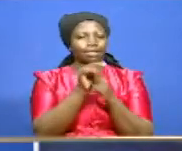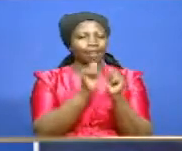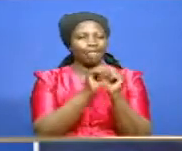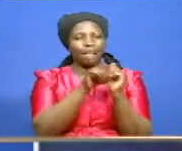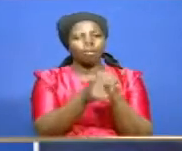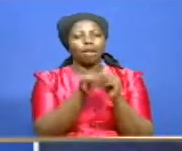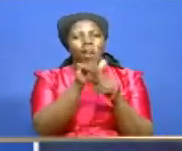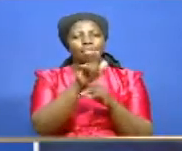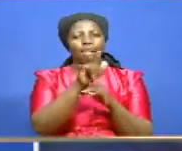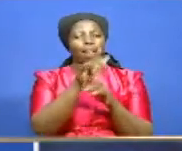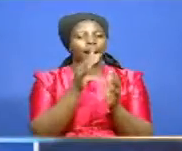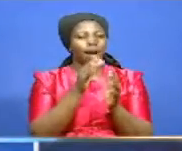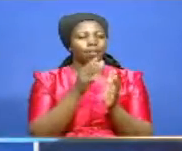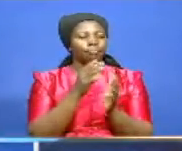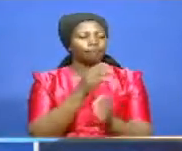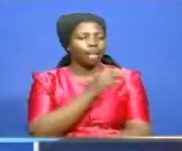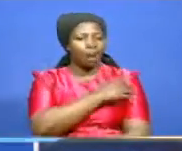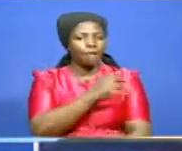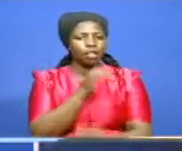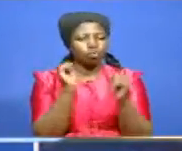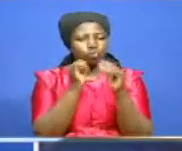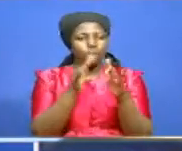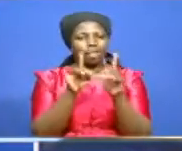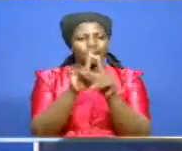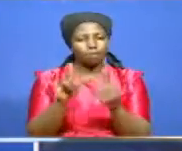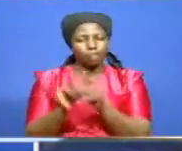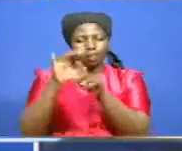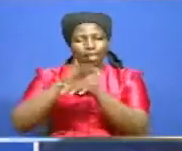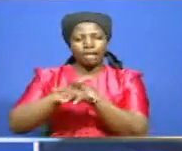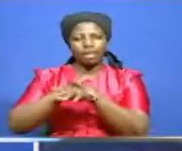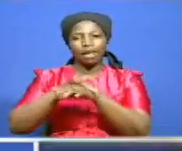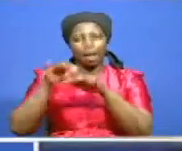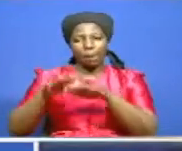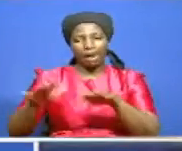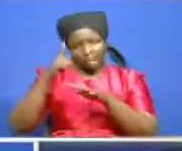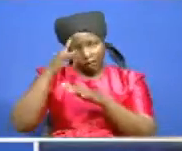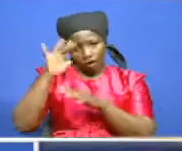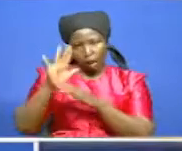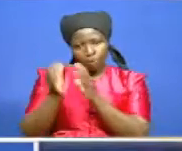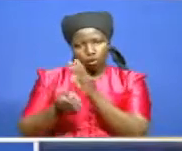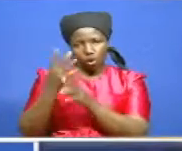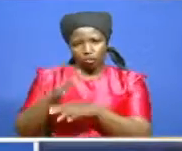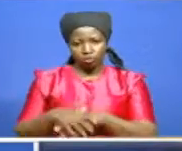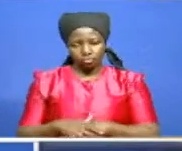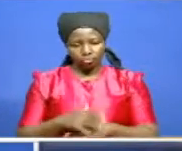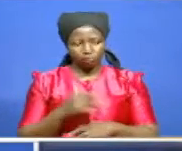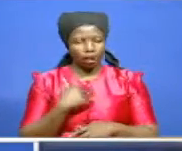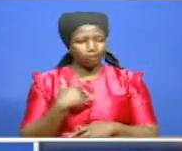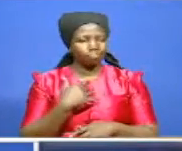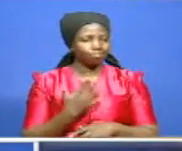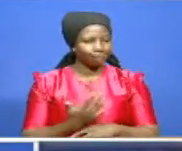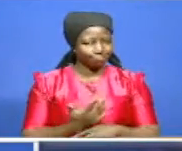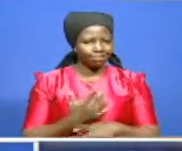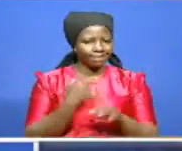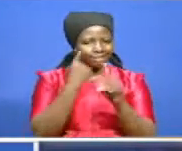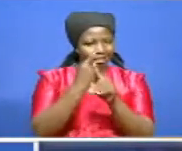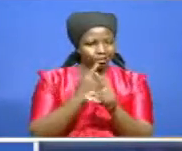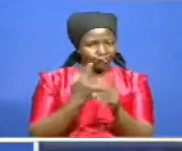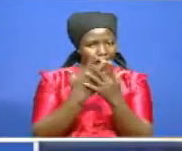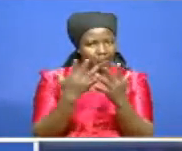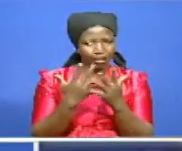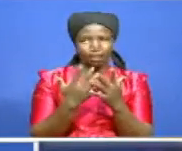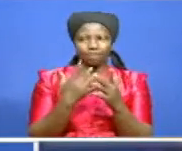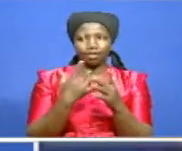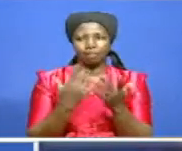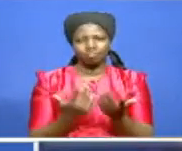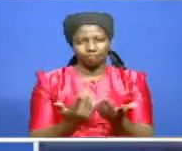ready market for the farm produce. Yeah, about 15 million. Pasteurizer, about 15 million. Generator, about 20